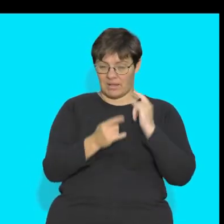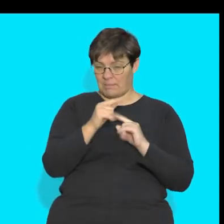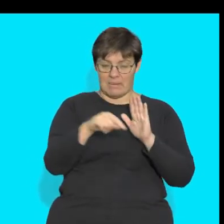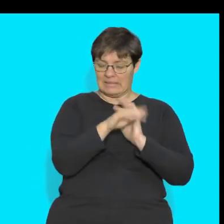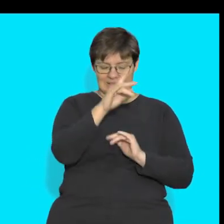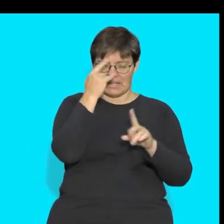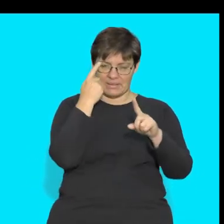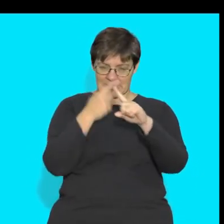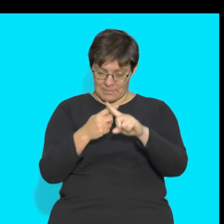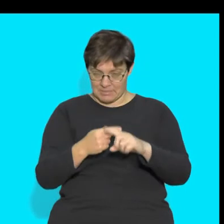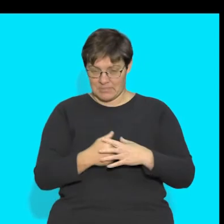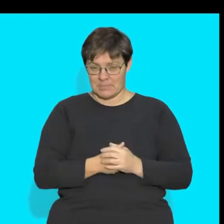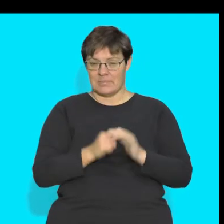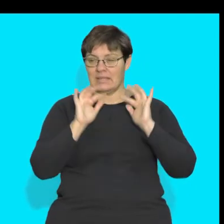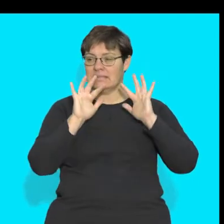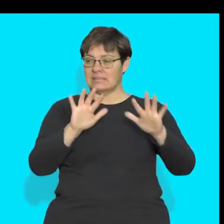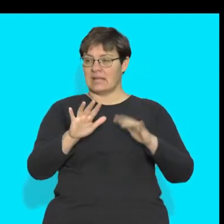sign.